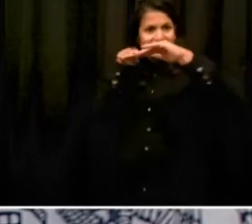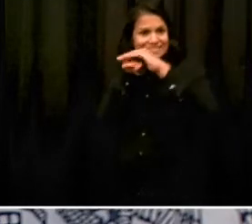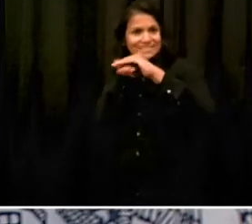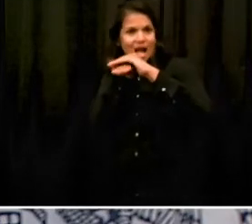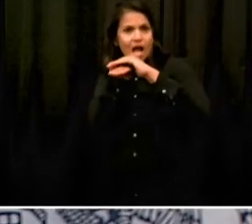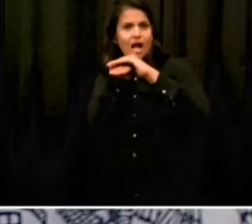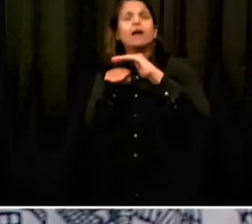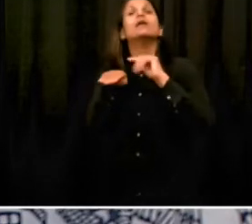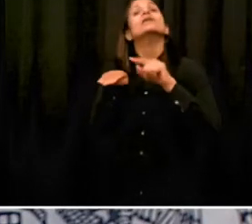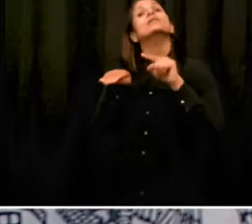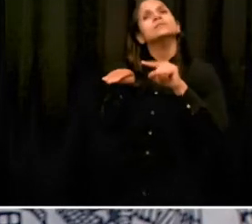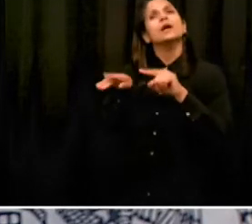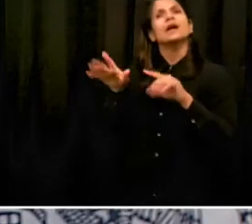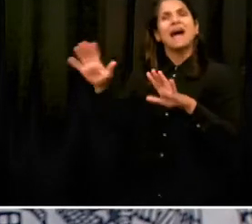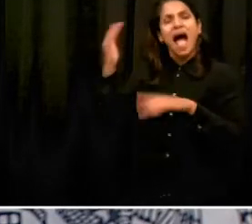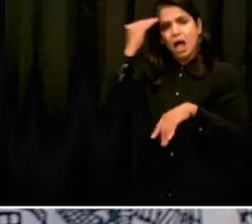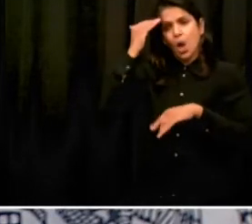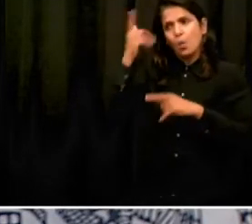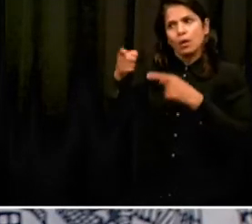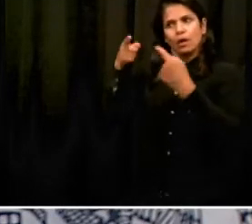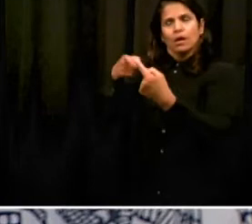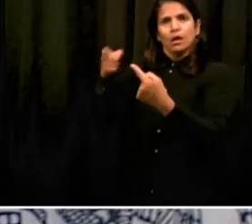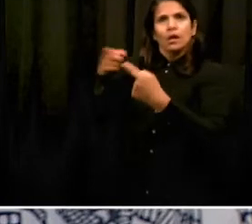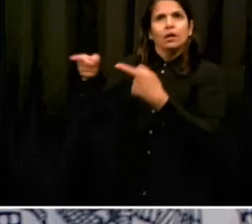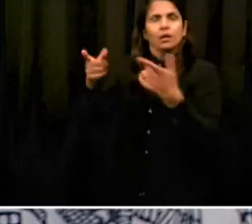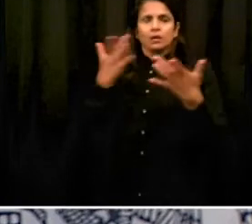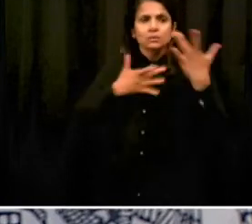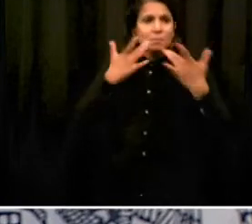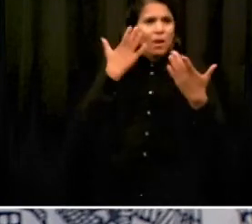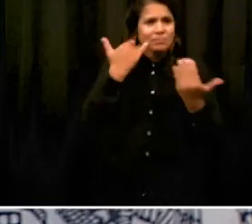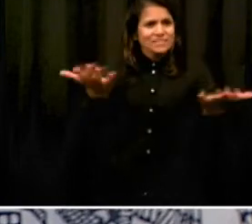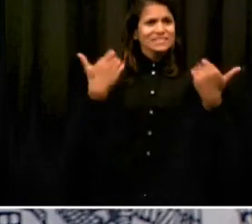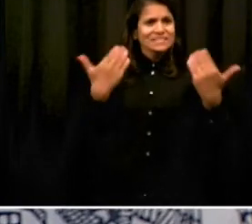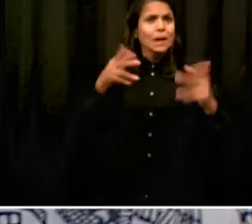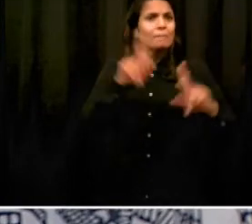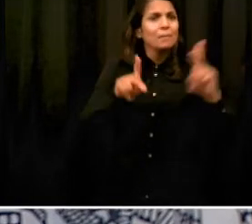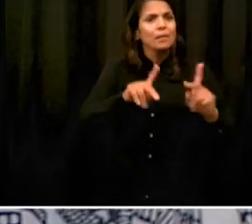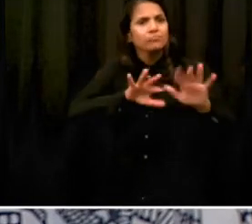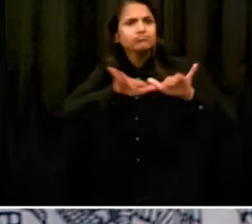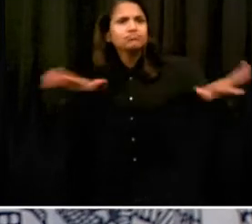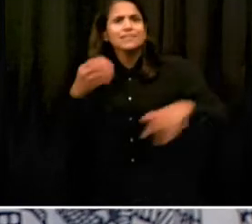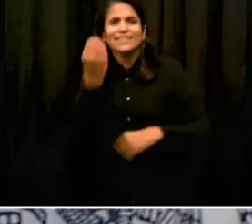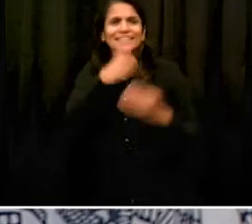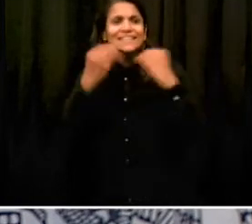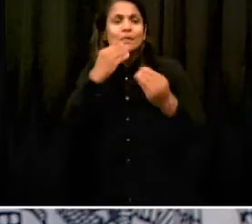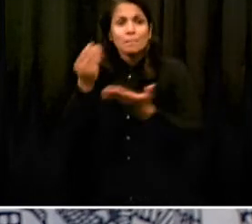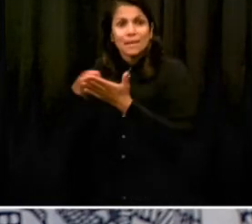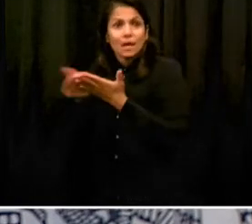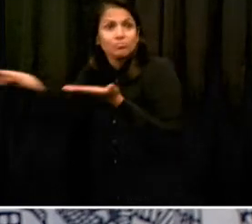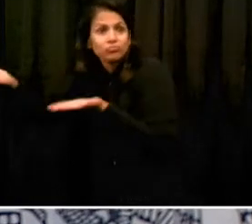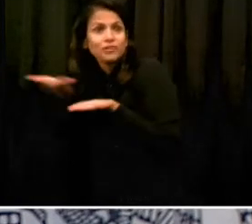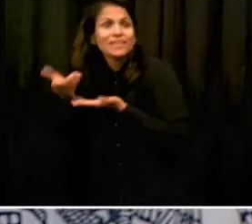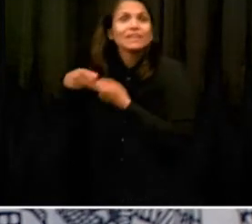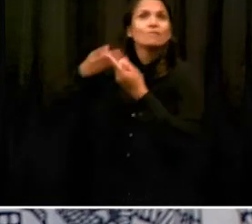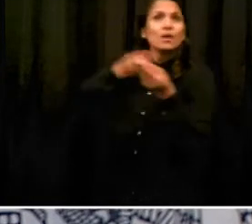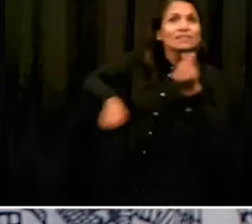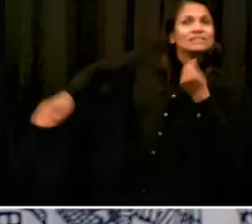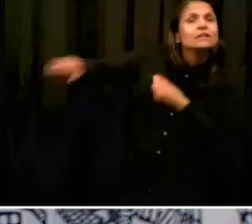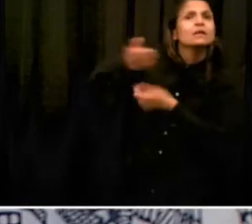think others, because of takeout, delivery, outdoor dining, are going to be in a position to keep going for a while. I